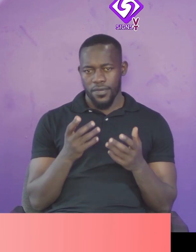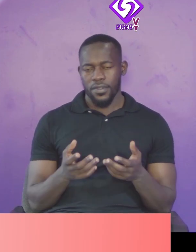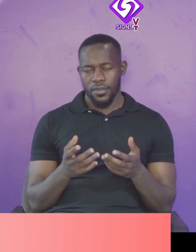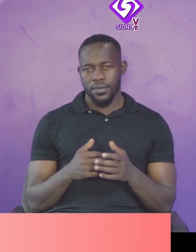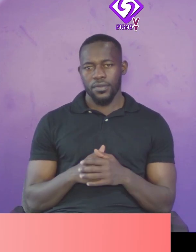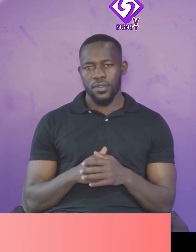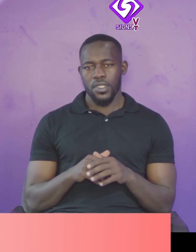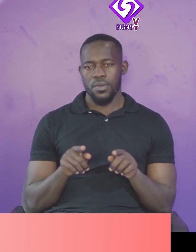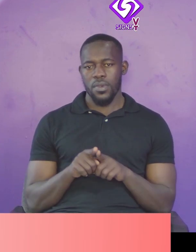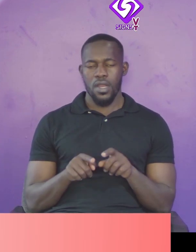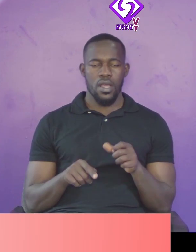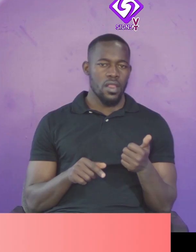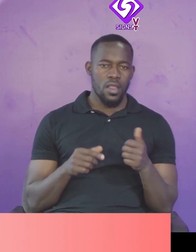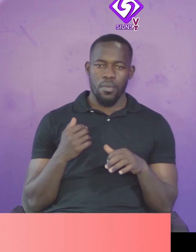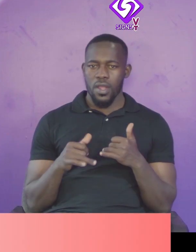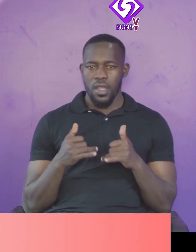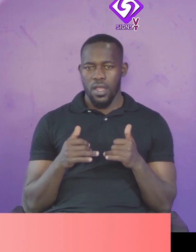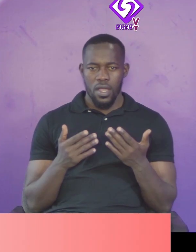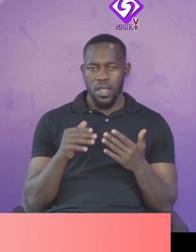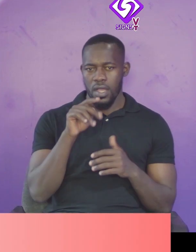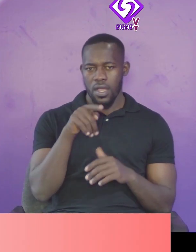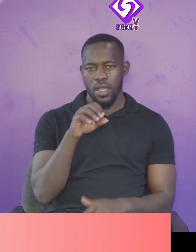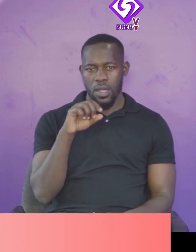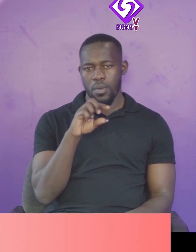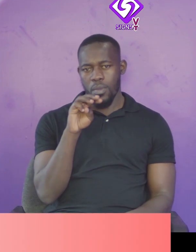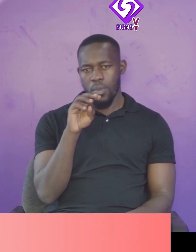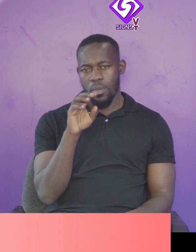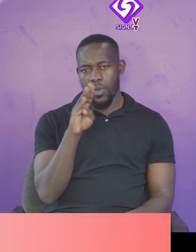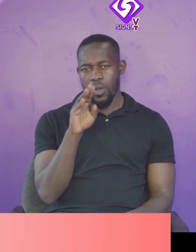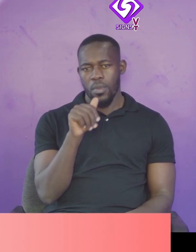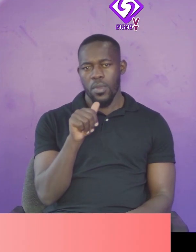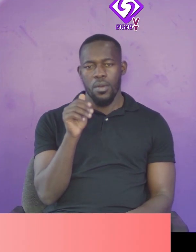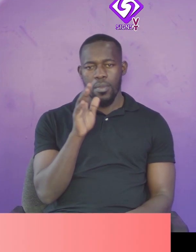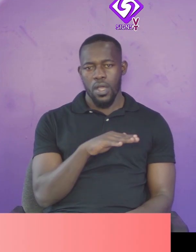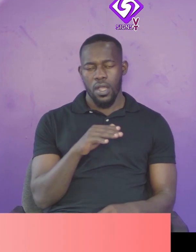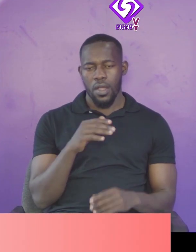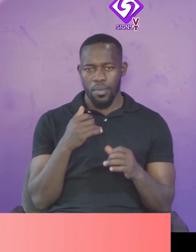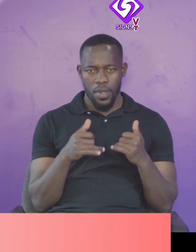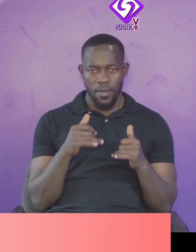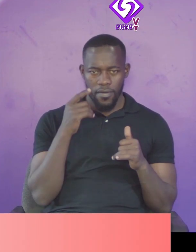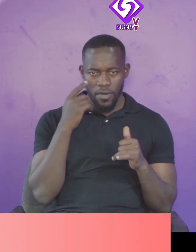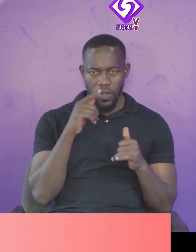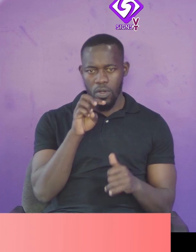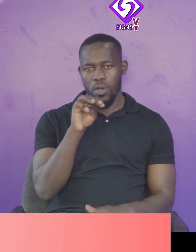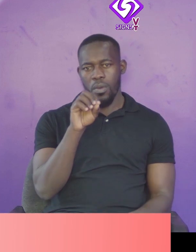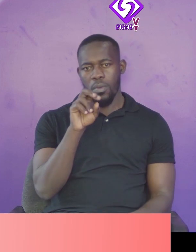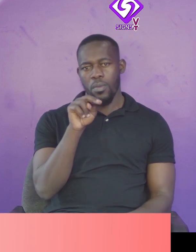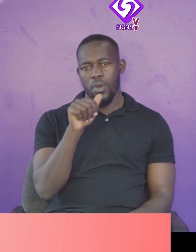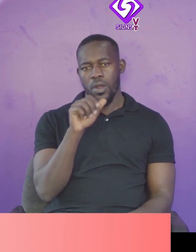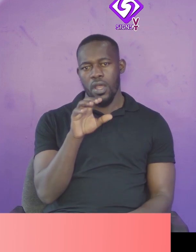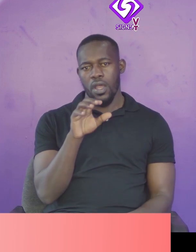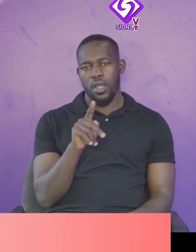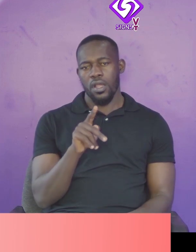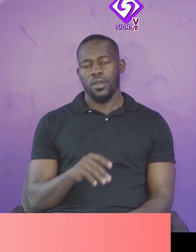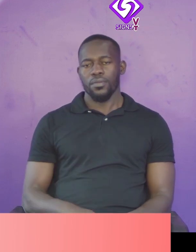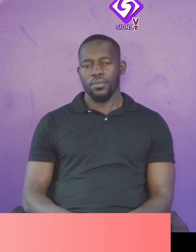was another player who was banned, Paul Pogba. He returned. And now he plays for Monaco or Marseille? Monaco in France.